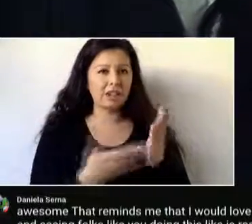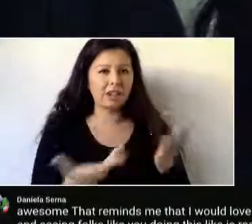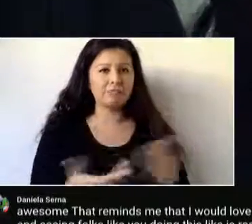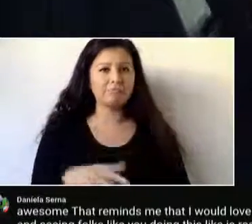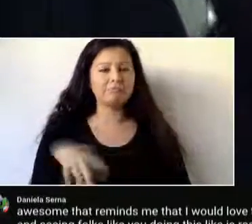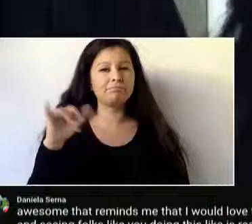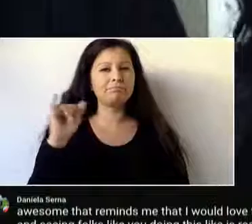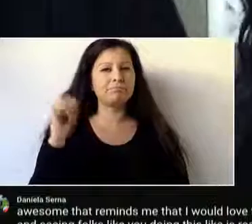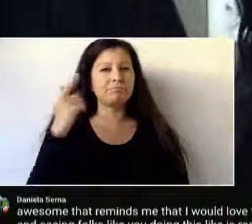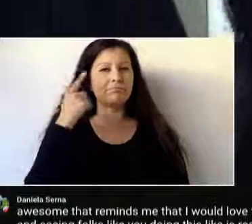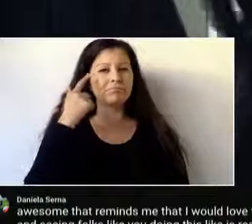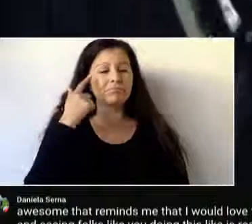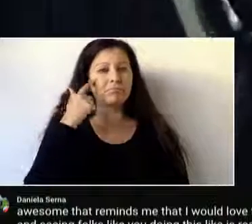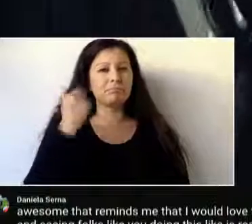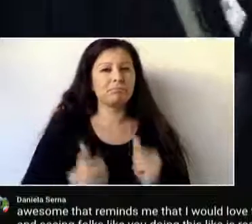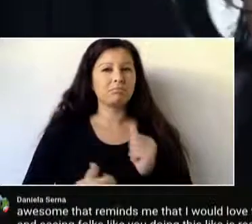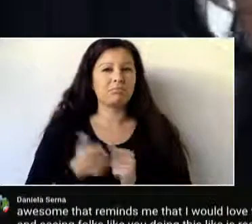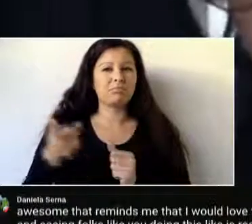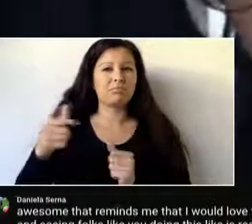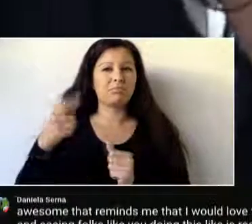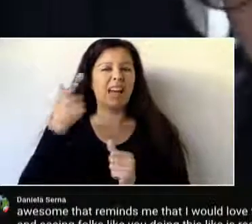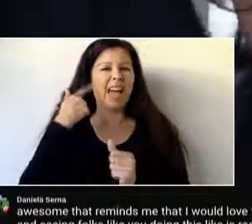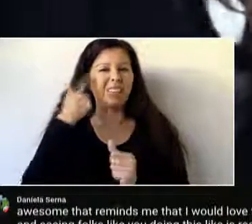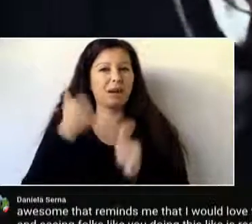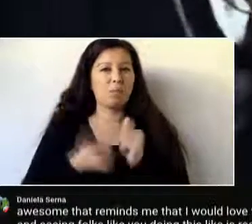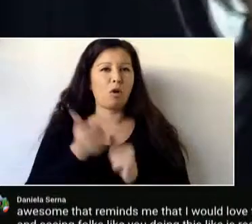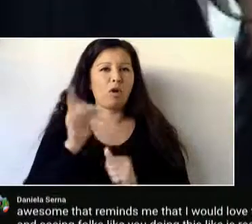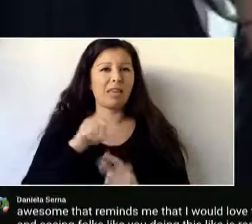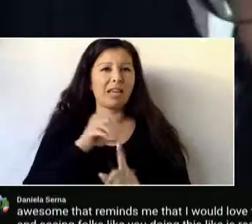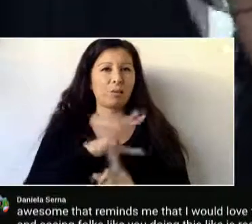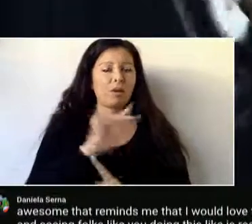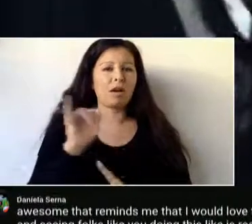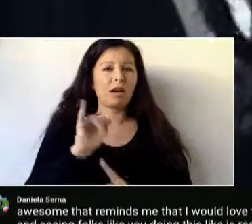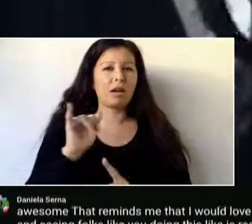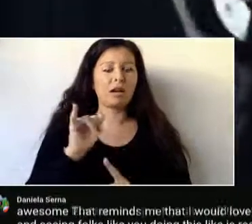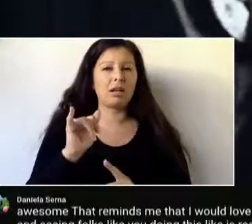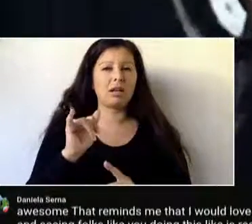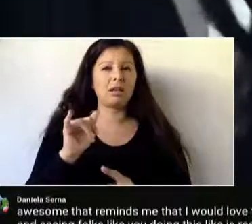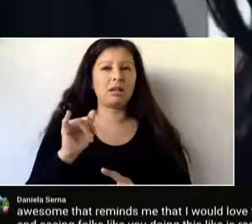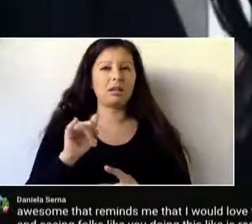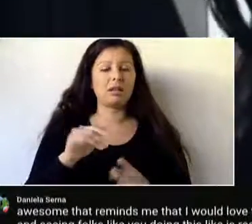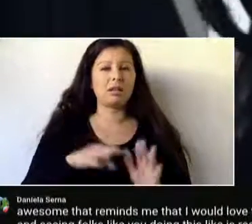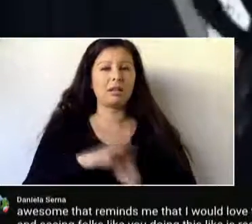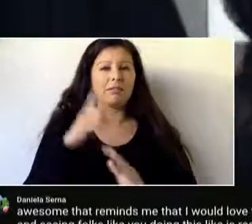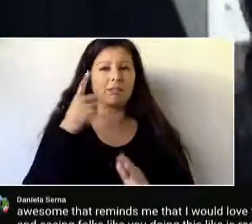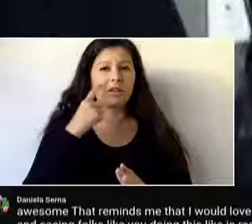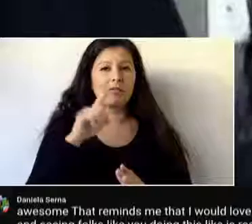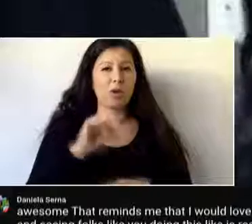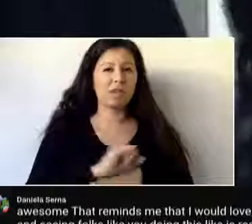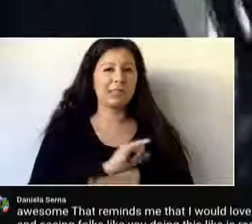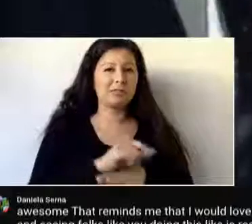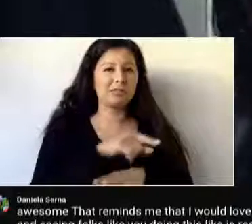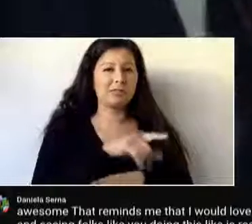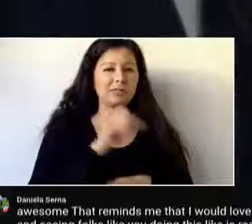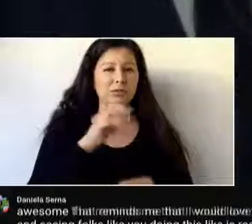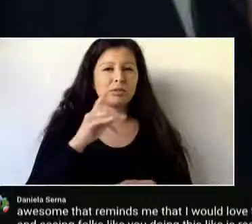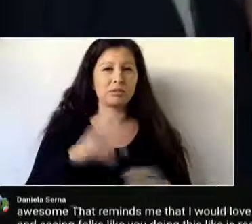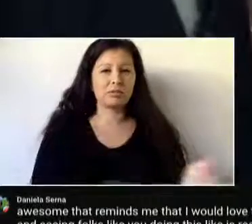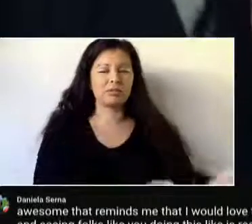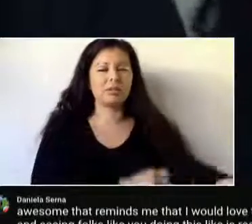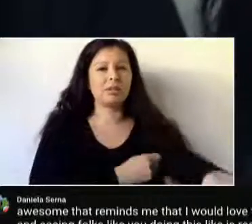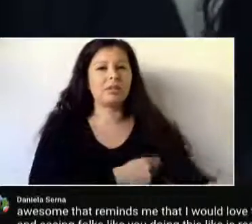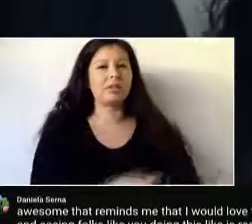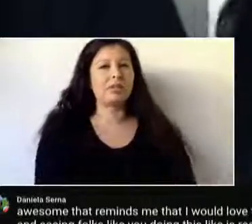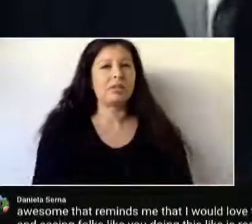you know, because most of it is, you know, more like it's being developed and built for industry. So advertising